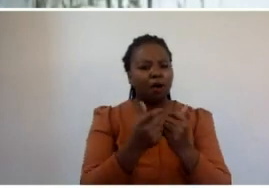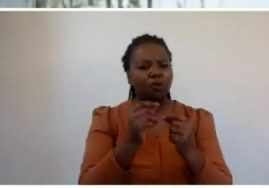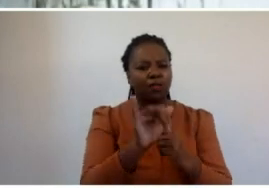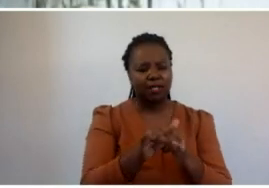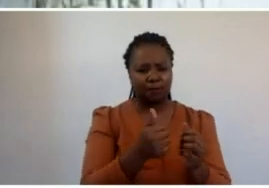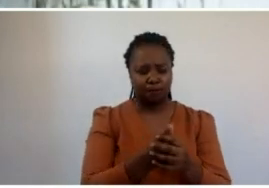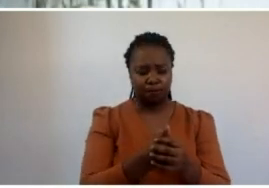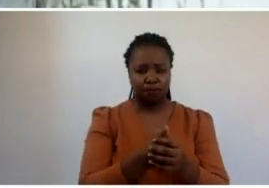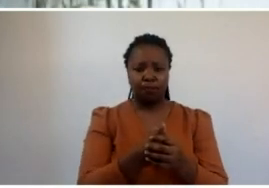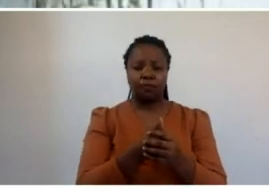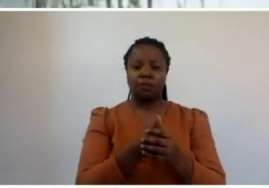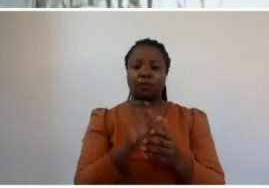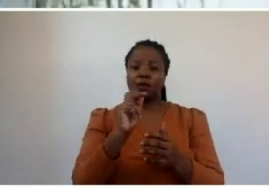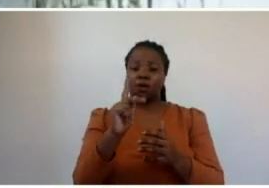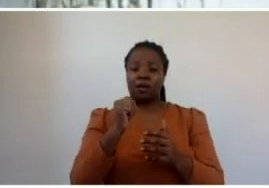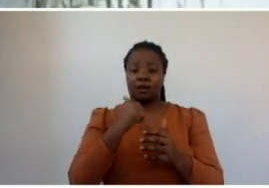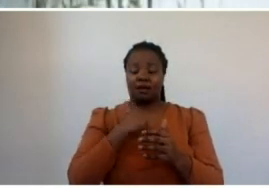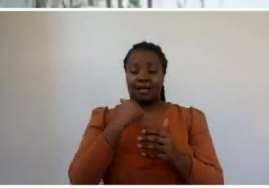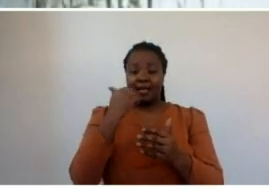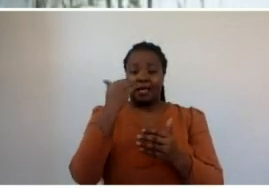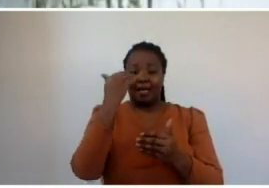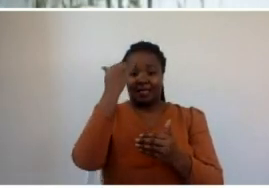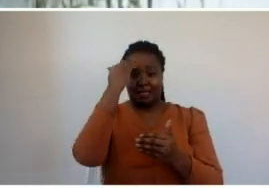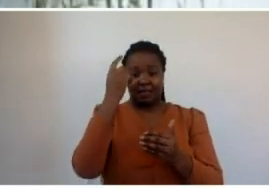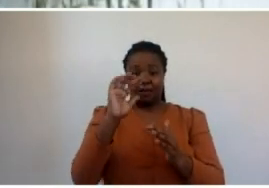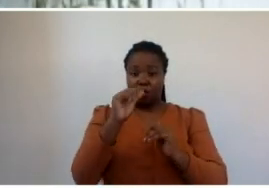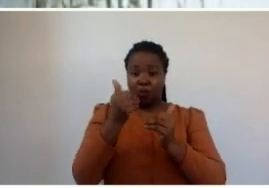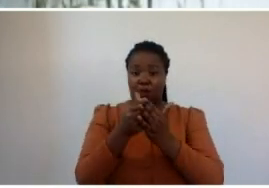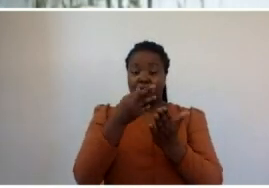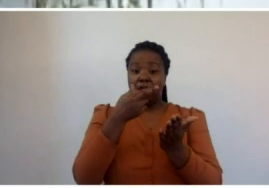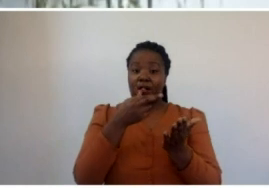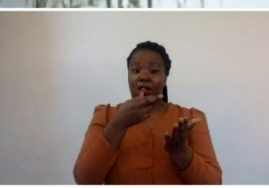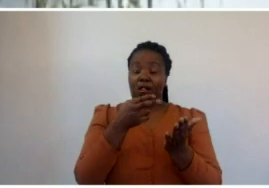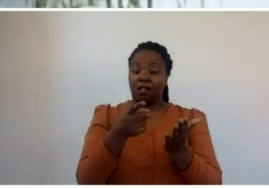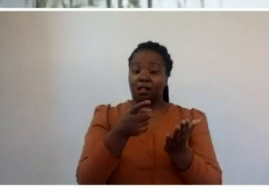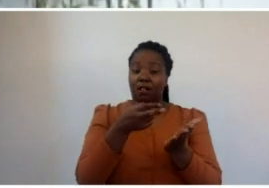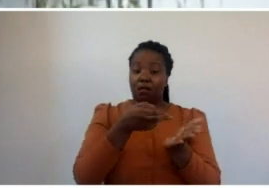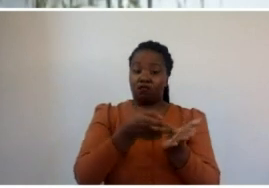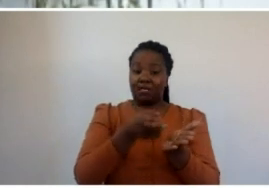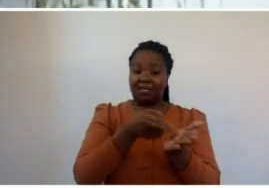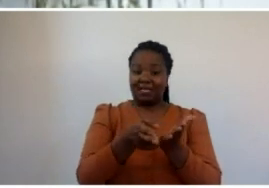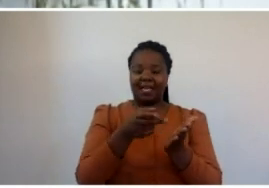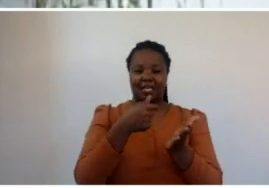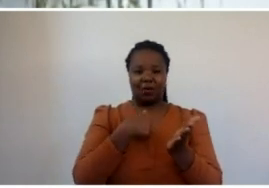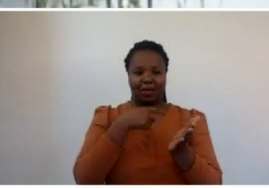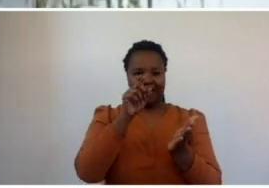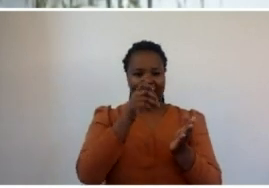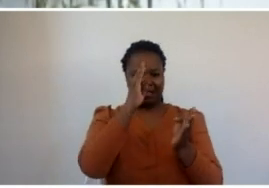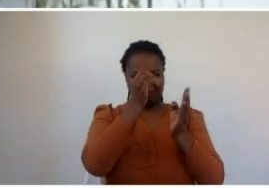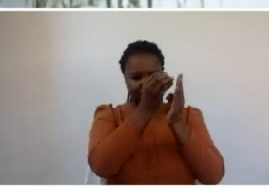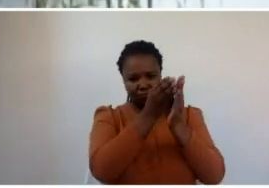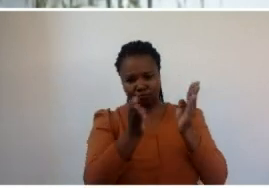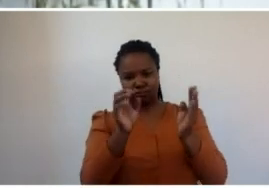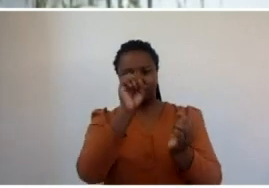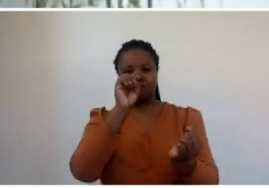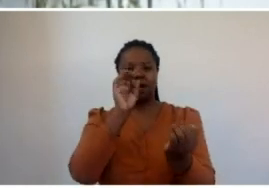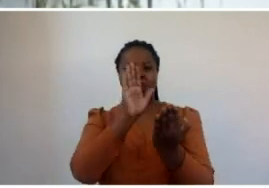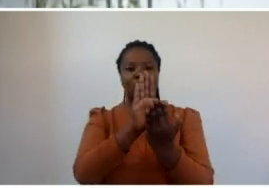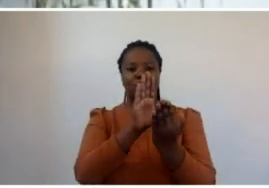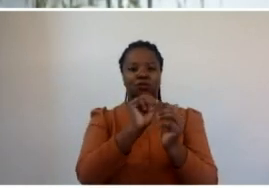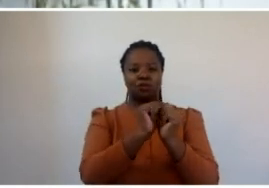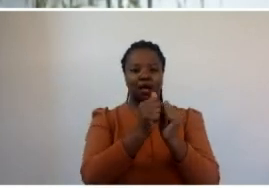research shows that a kind of multifaceted approach is the most effective when we use a combination of laws, policies,